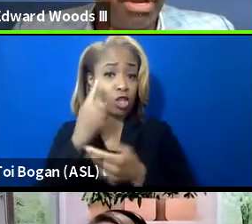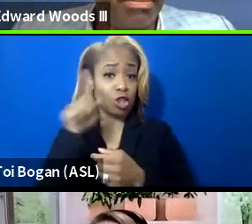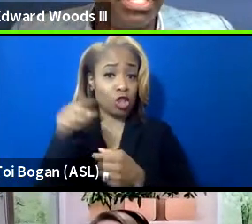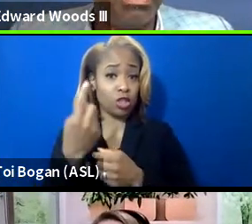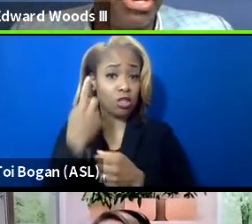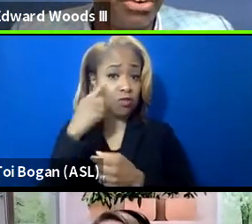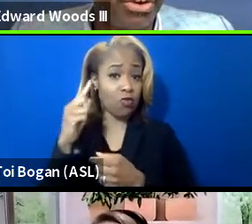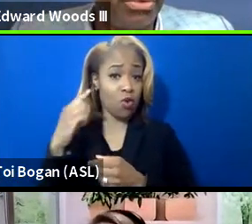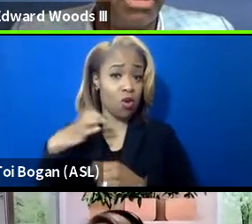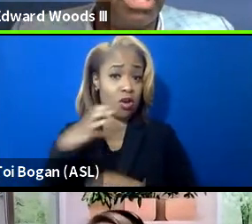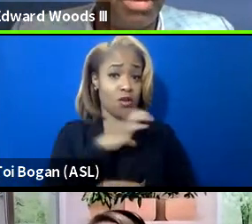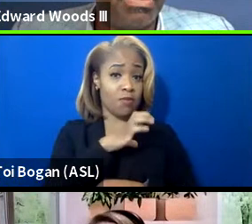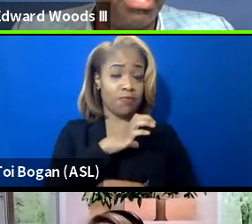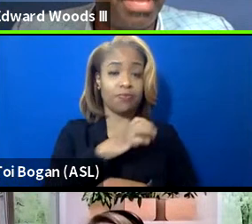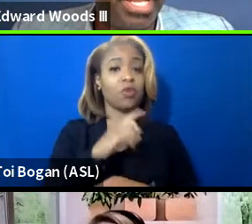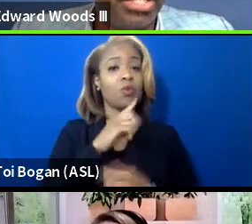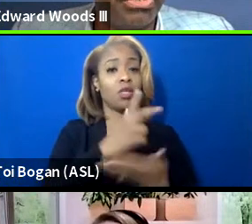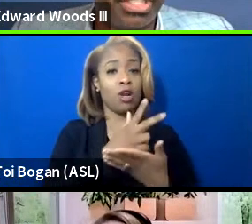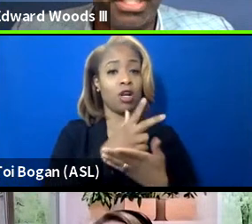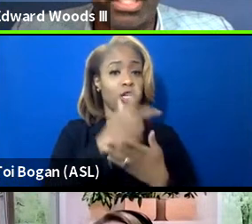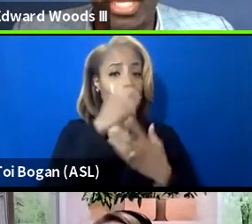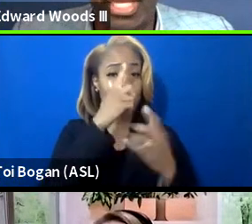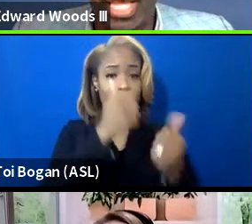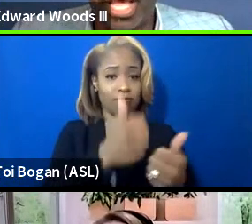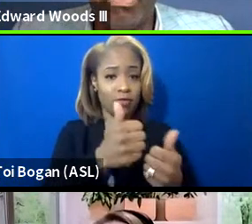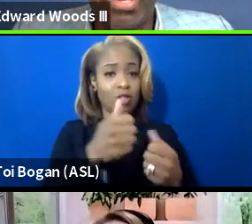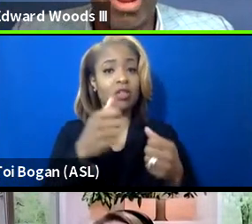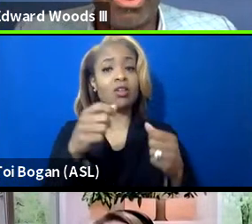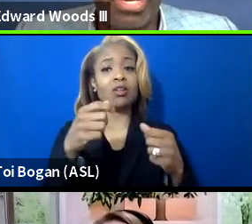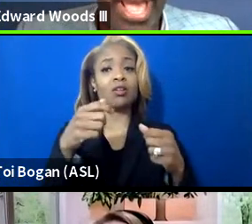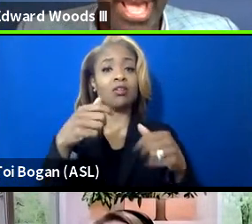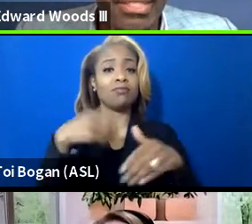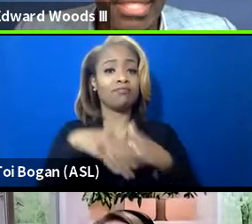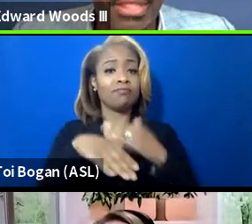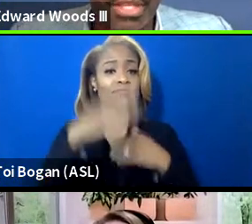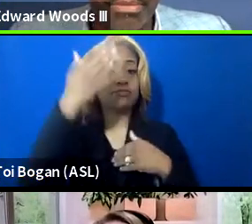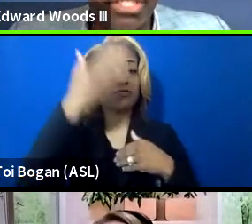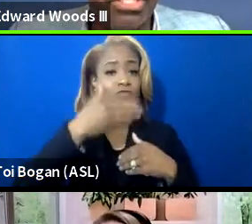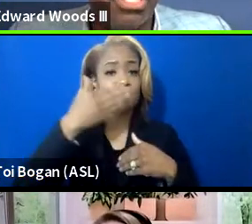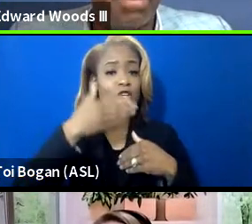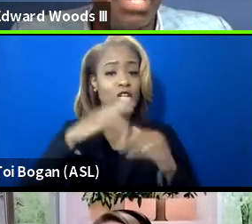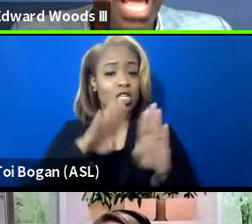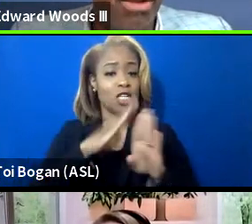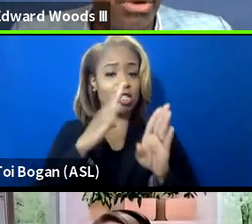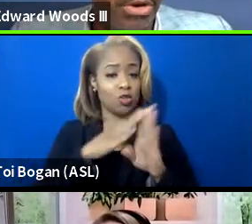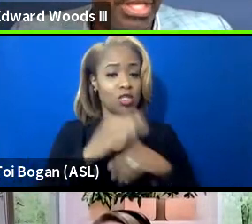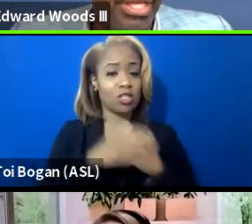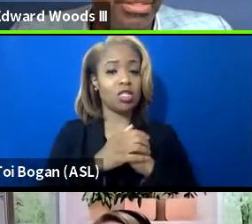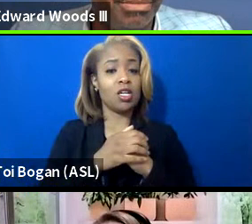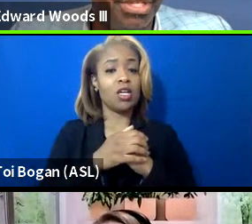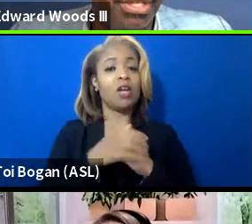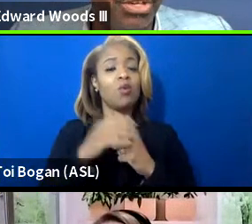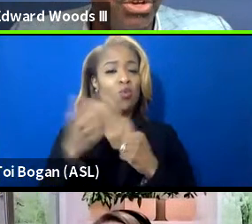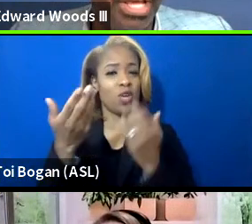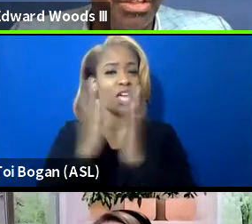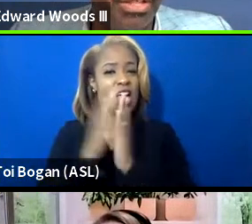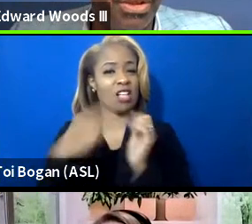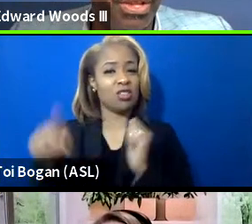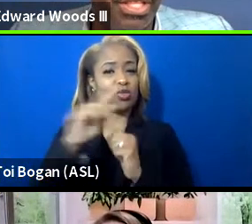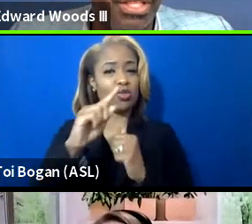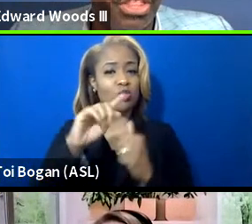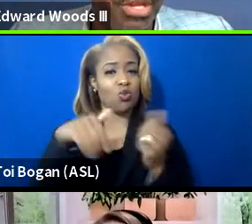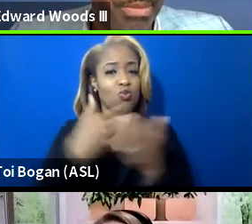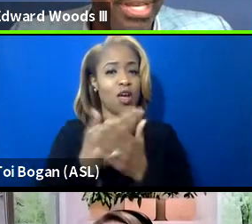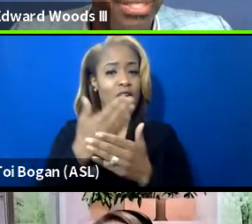Parking will pretty much be on your own, and you would come in the main entrance. We are going to ask that the commission come an hour early, but no